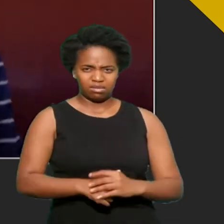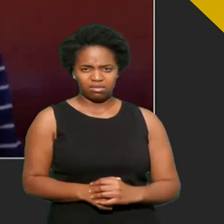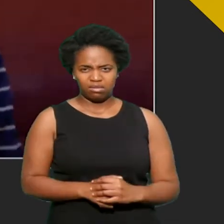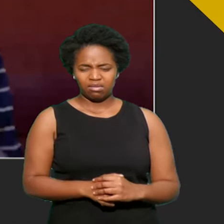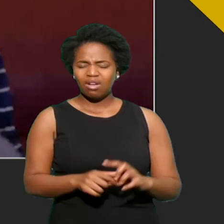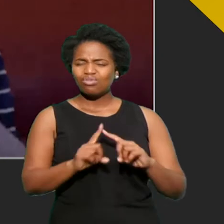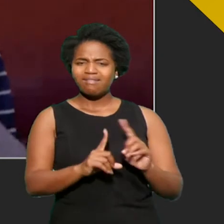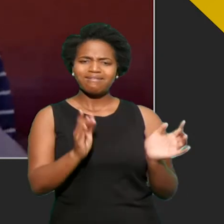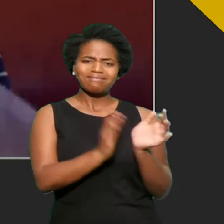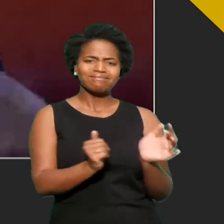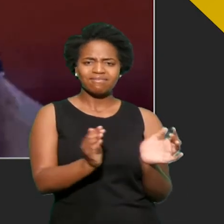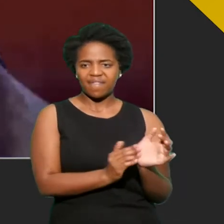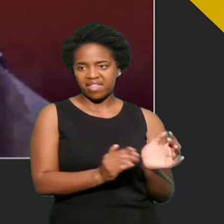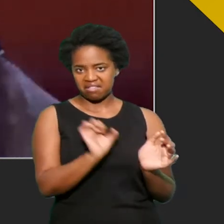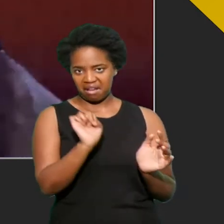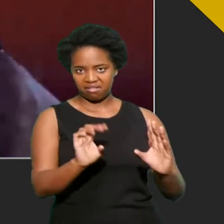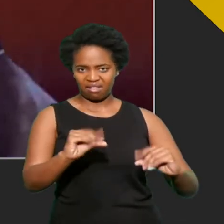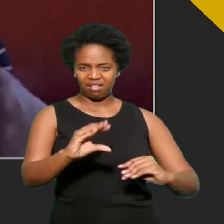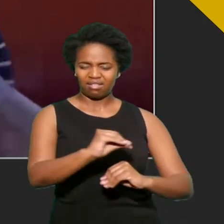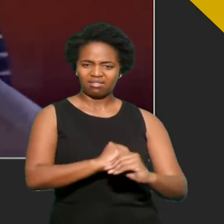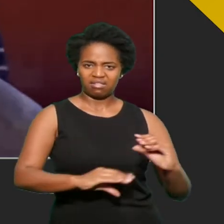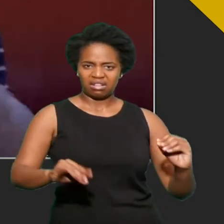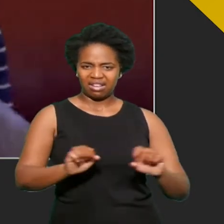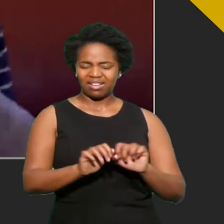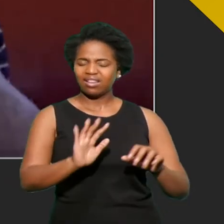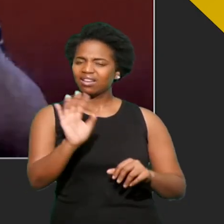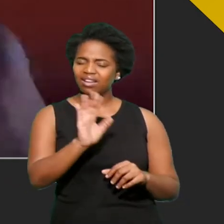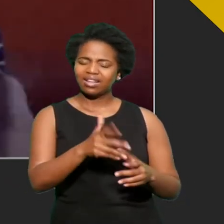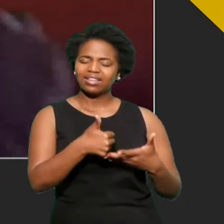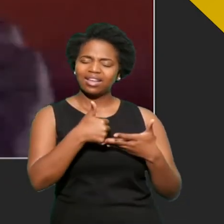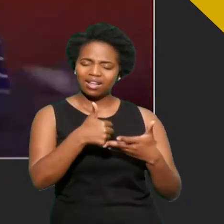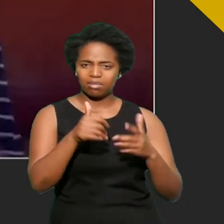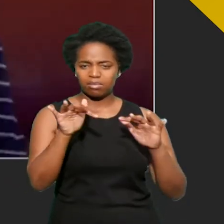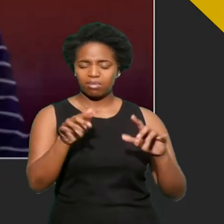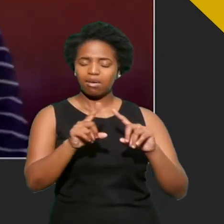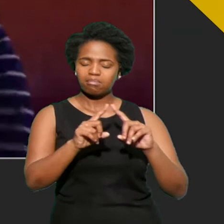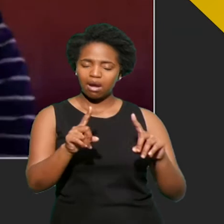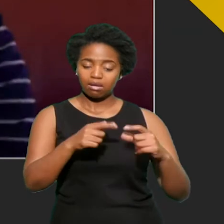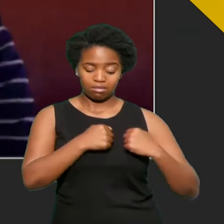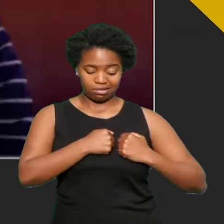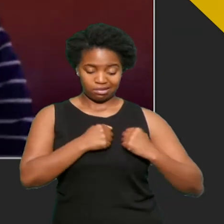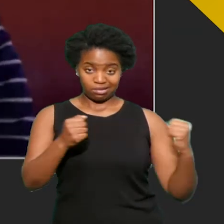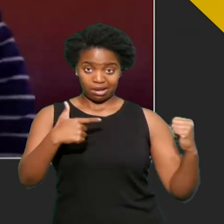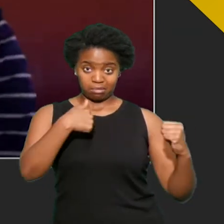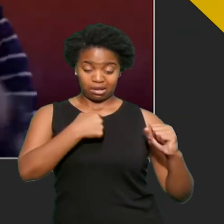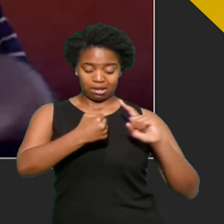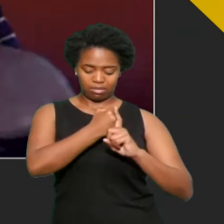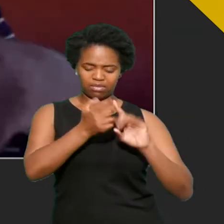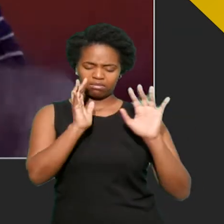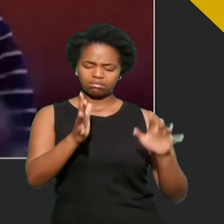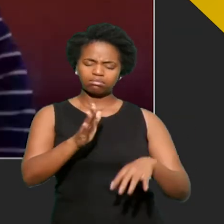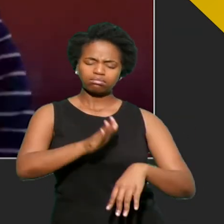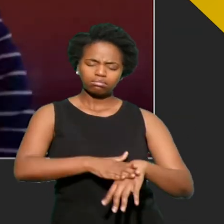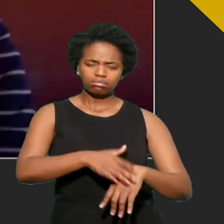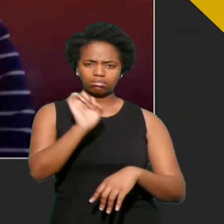construction that you can help build. And in that way, the more you talk about your challenges,